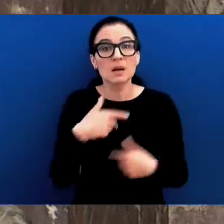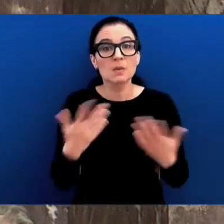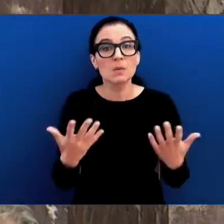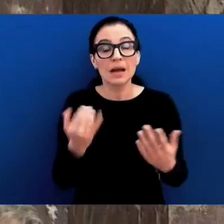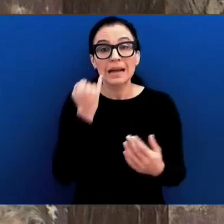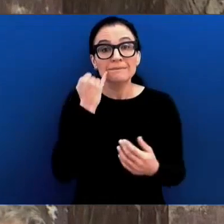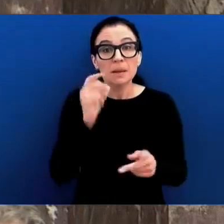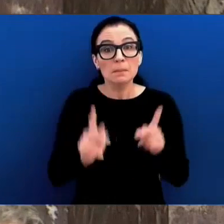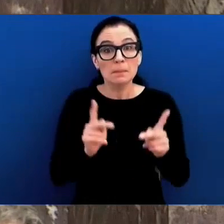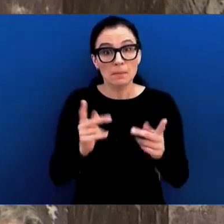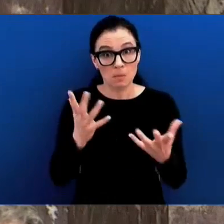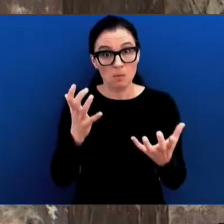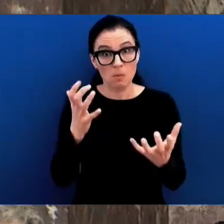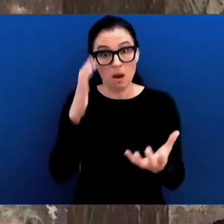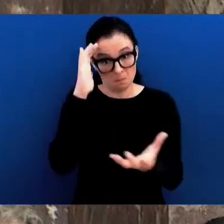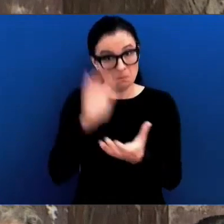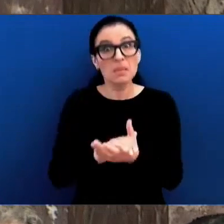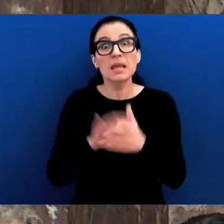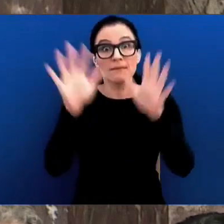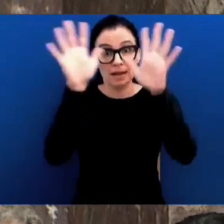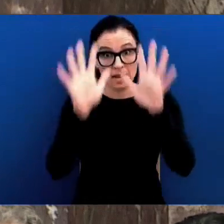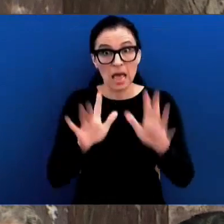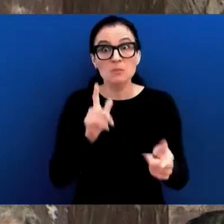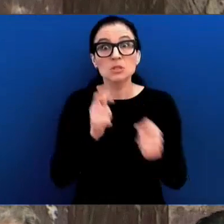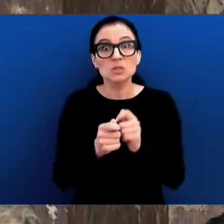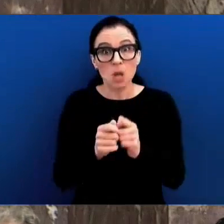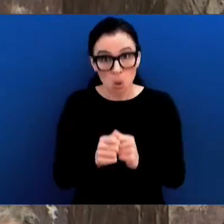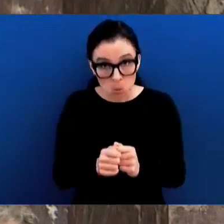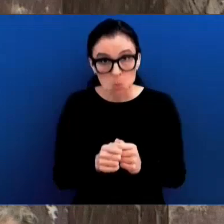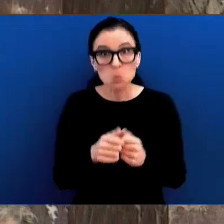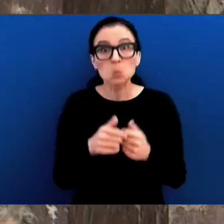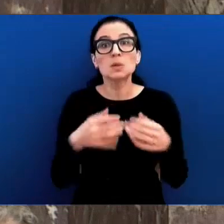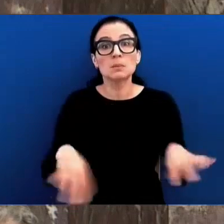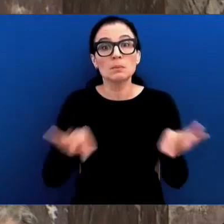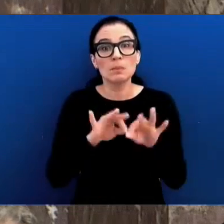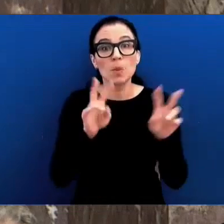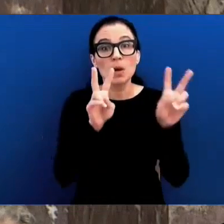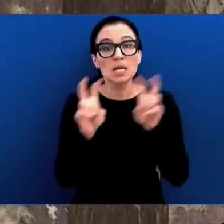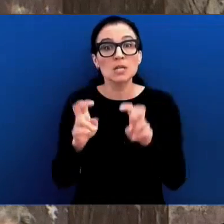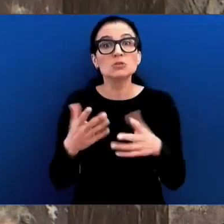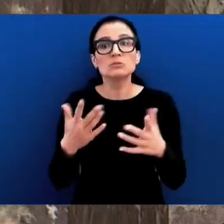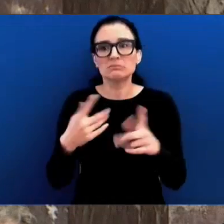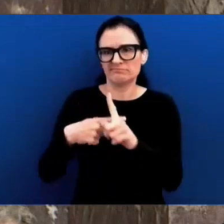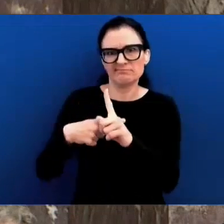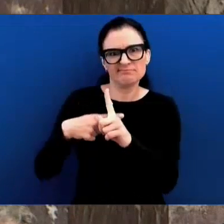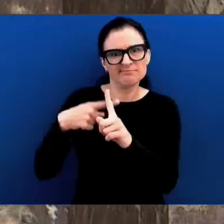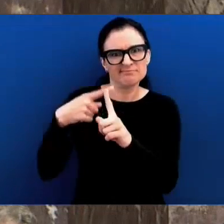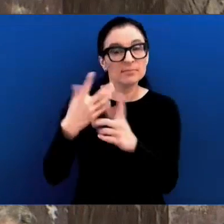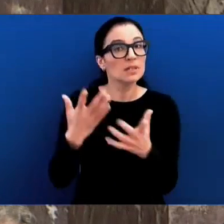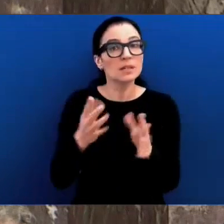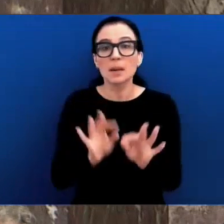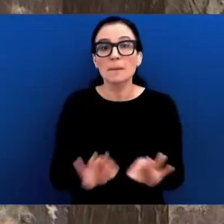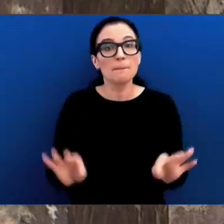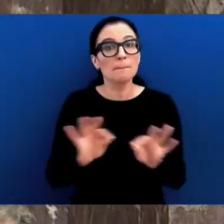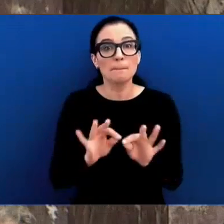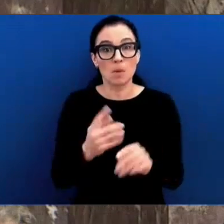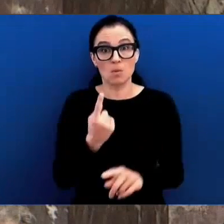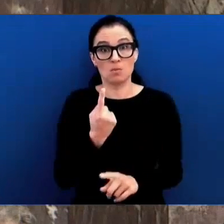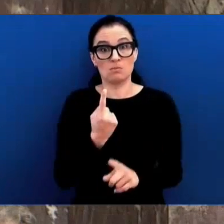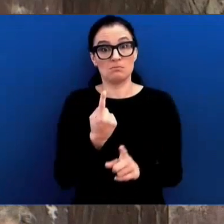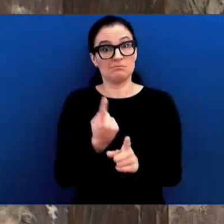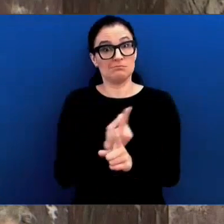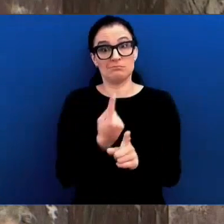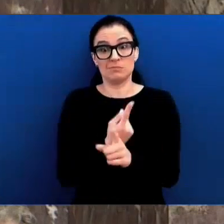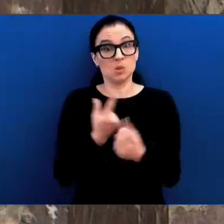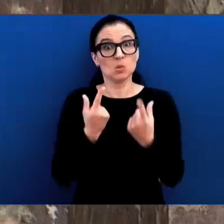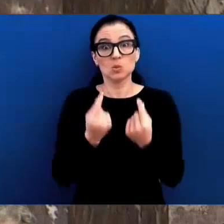issue, the only sensible way to deal with that, I believe, is carbon pricing. That's the only way you're going to change behavior. And the Leader of